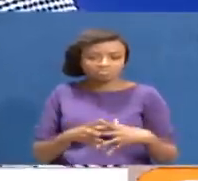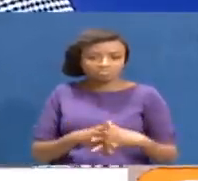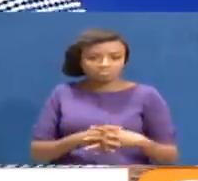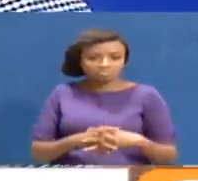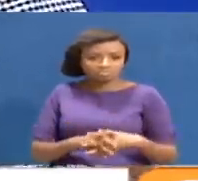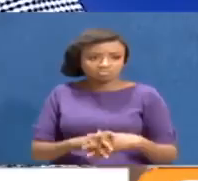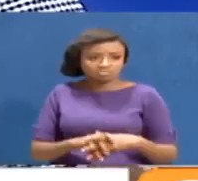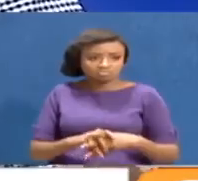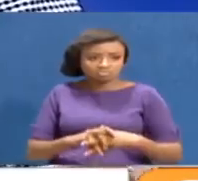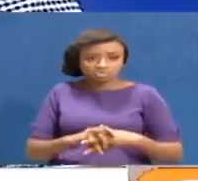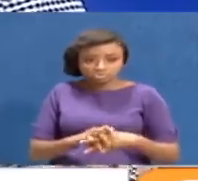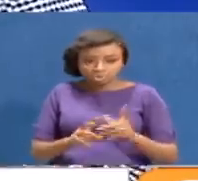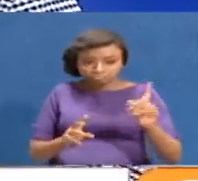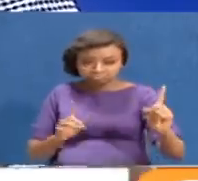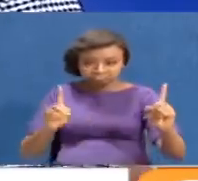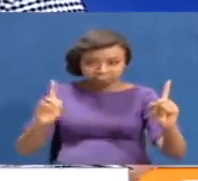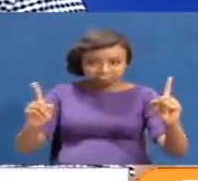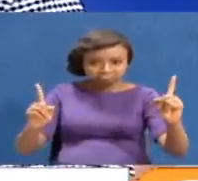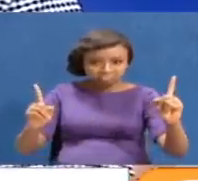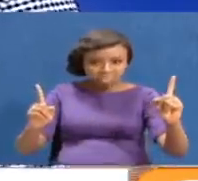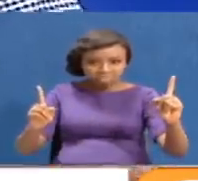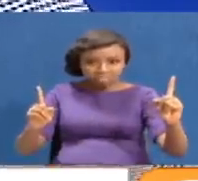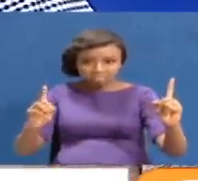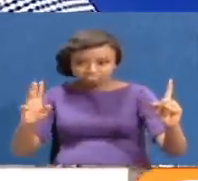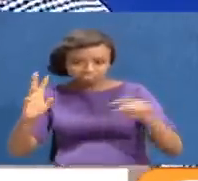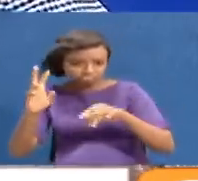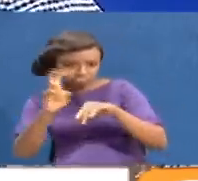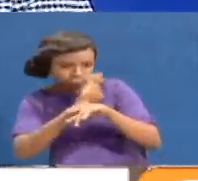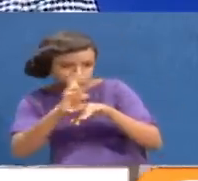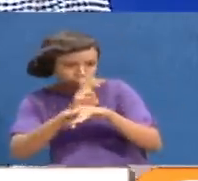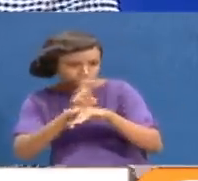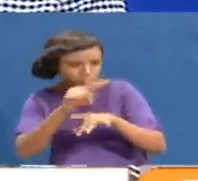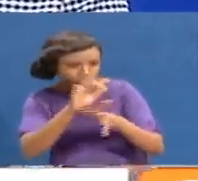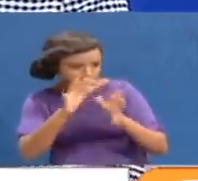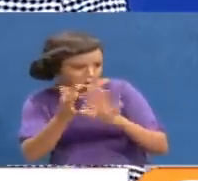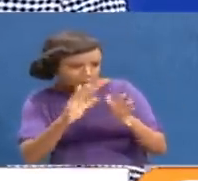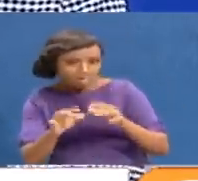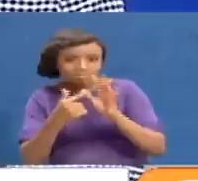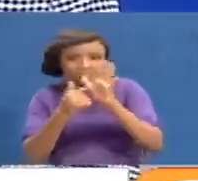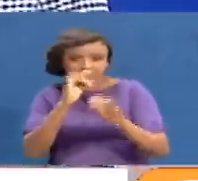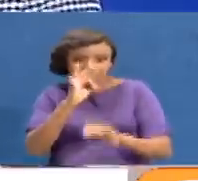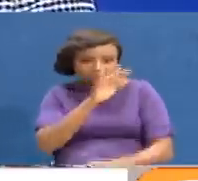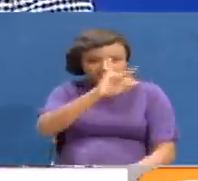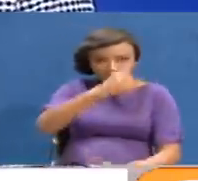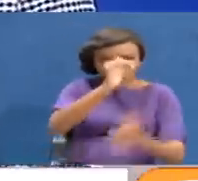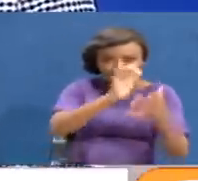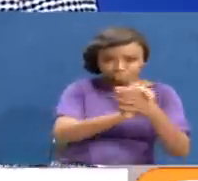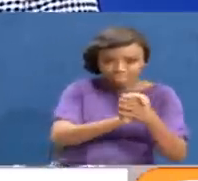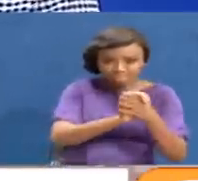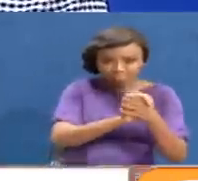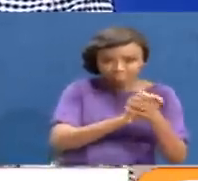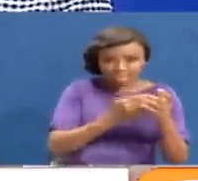Yeah. And between these two, that's where you then have the checks and balances. So every time, for example, Jubilee presents a certain policy